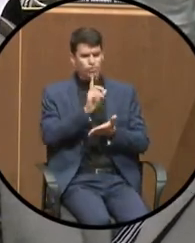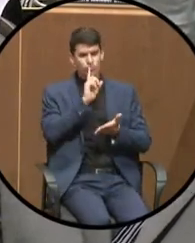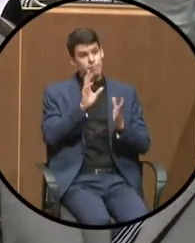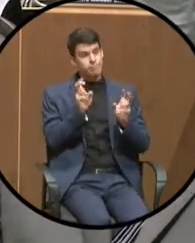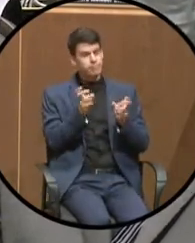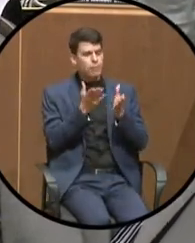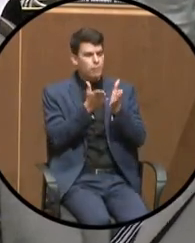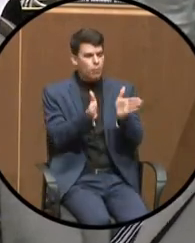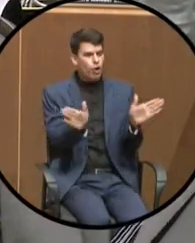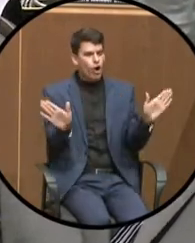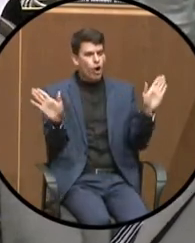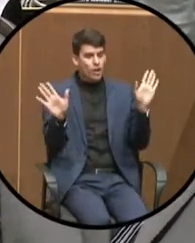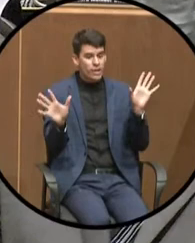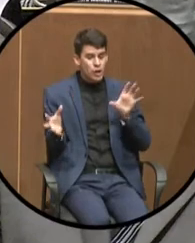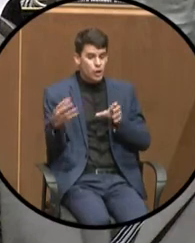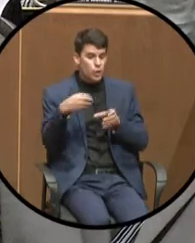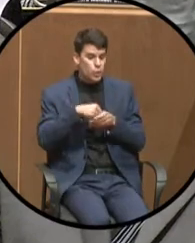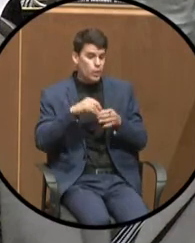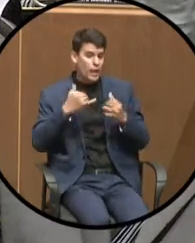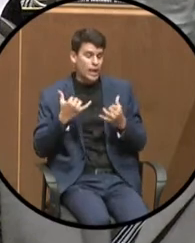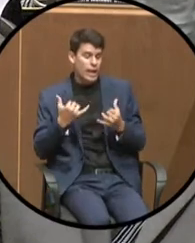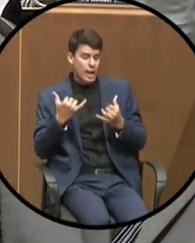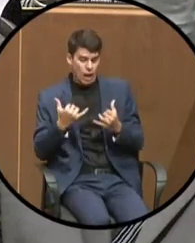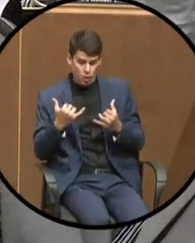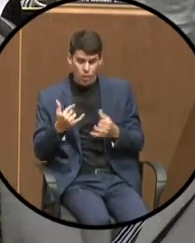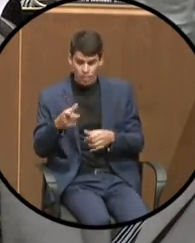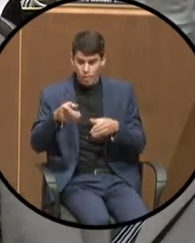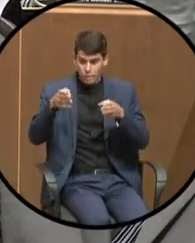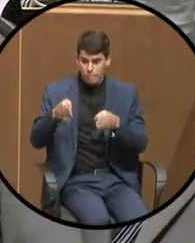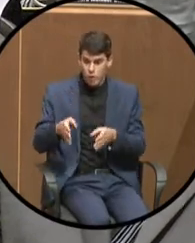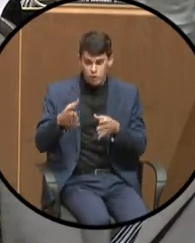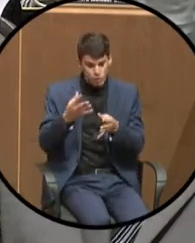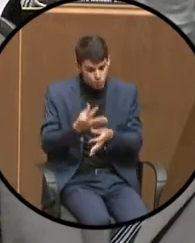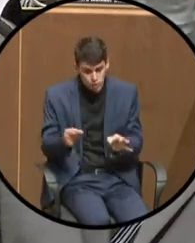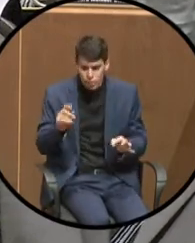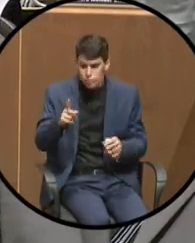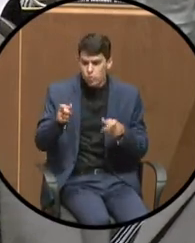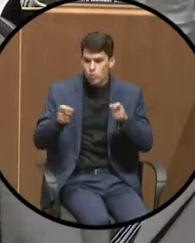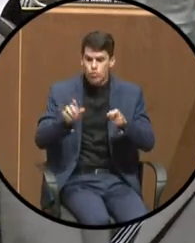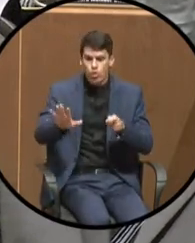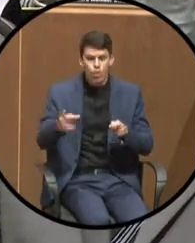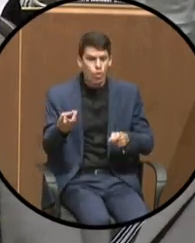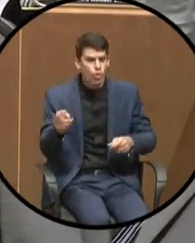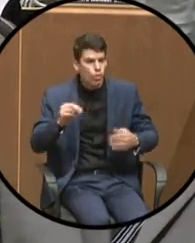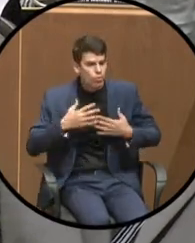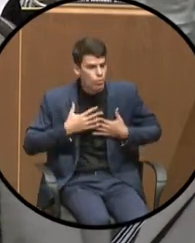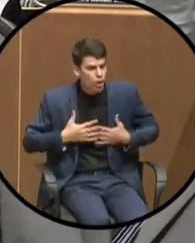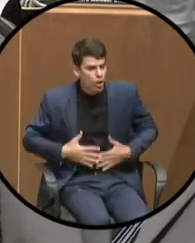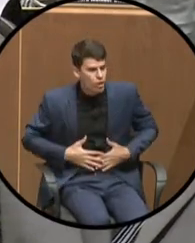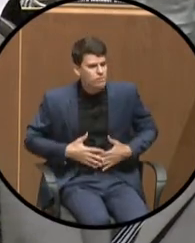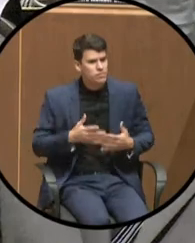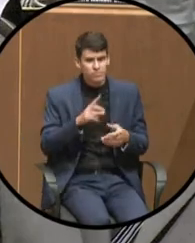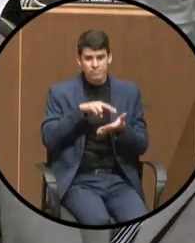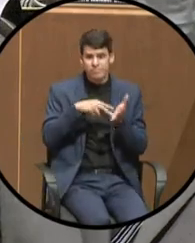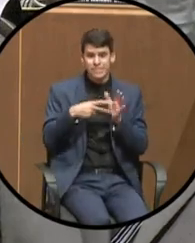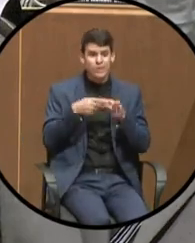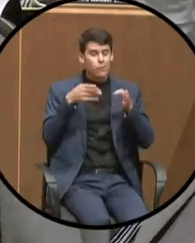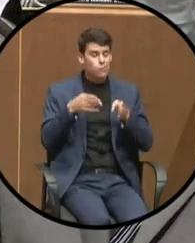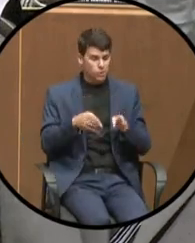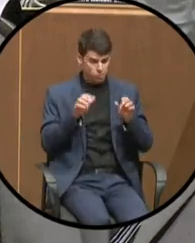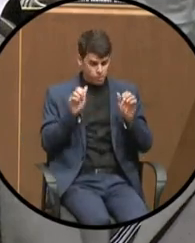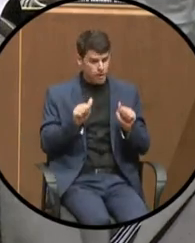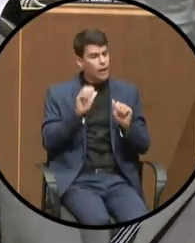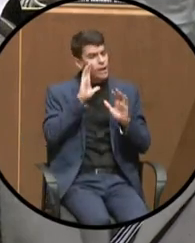to include the complete freedom of a person to control his own body. Under this construction, a person can